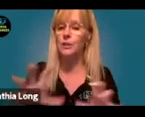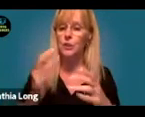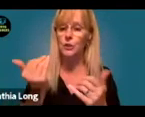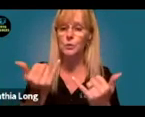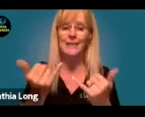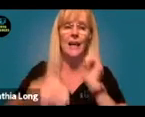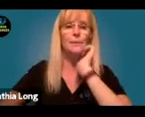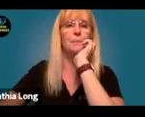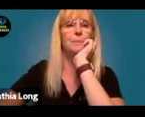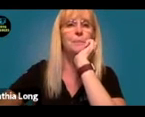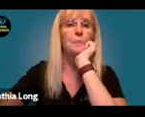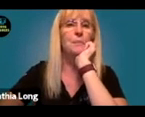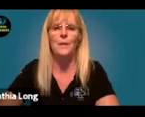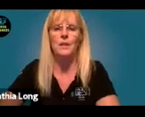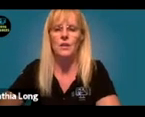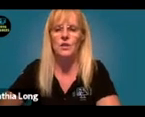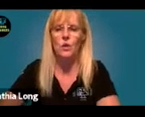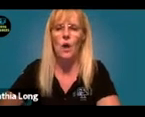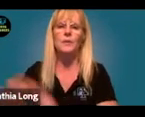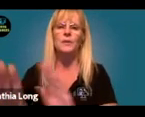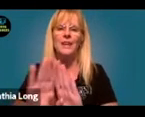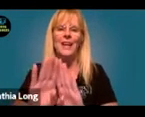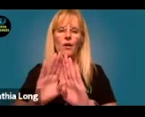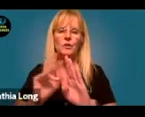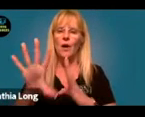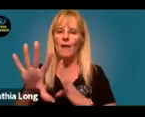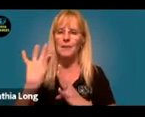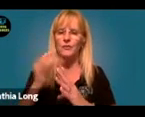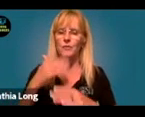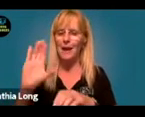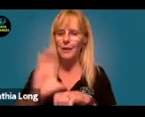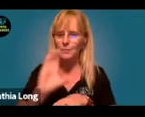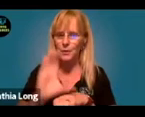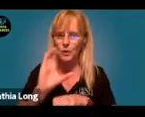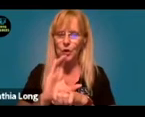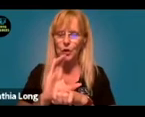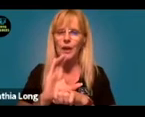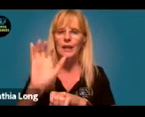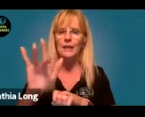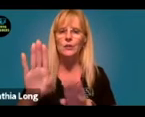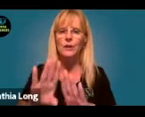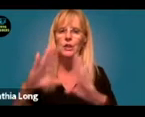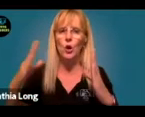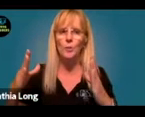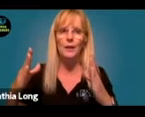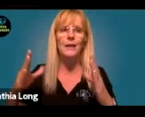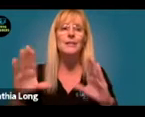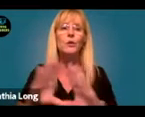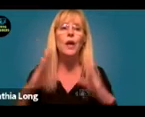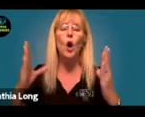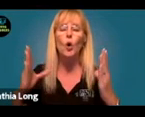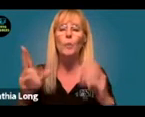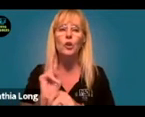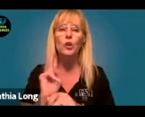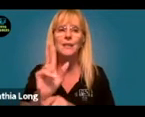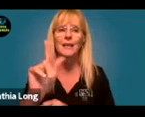that we'll actually do today. So I'm going to now, so I picked from my computer and I clicked on it to open it. It's going